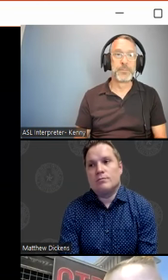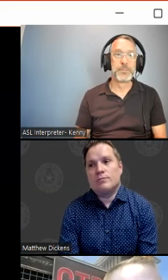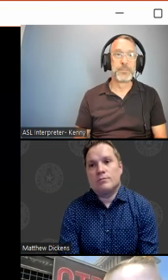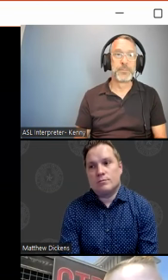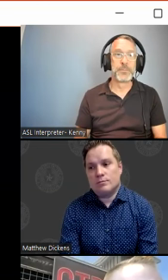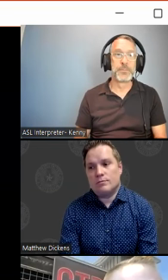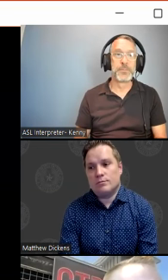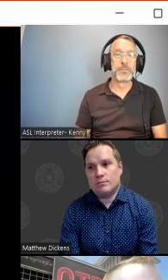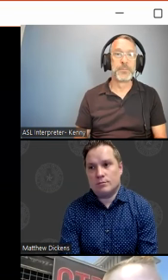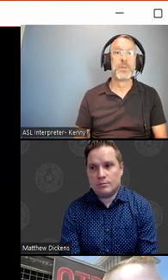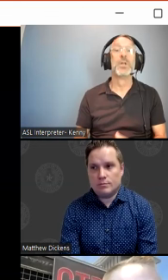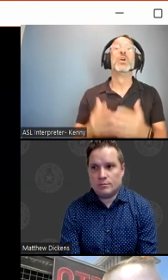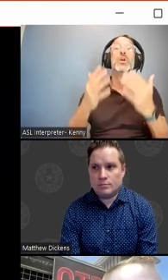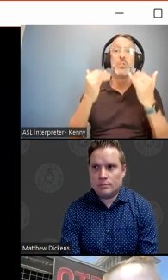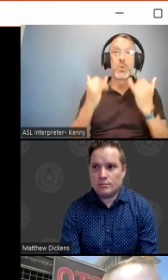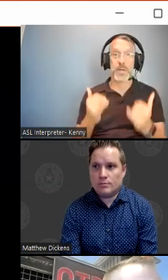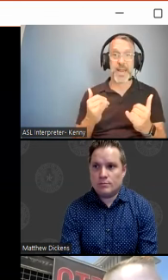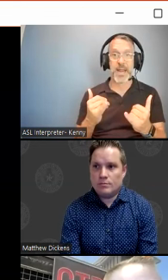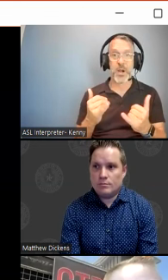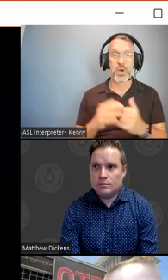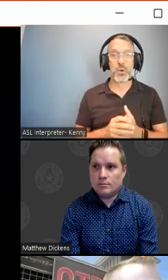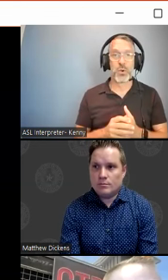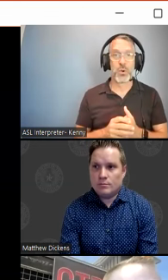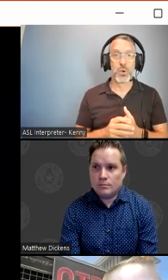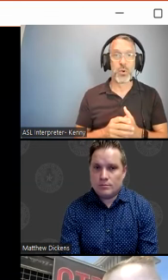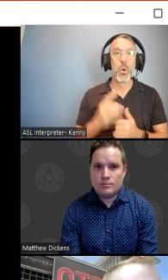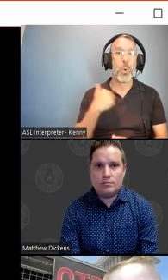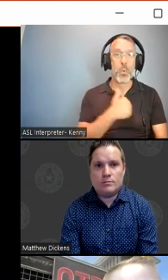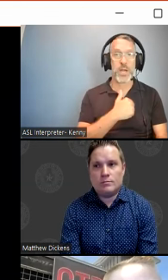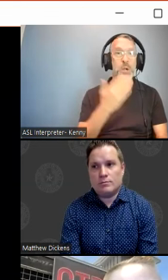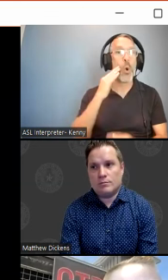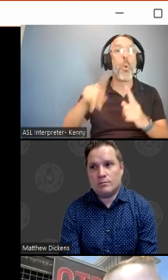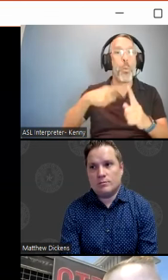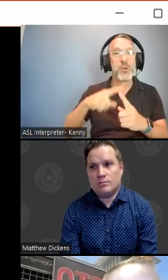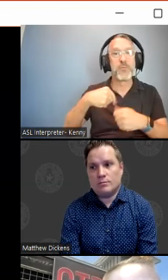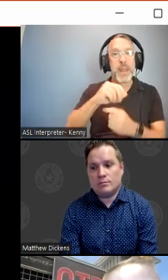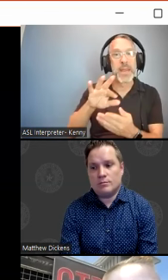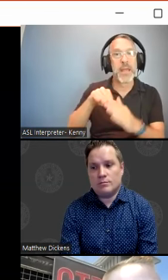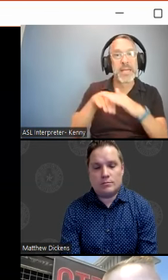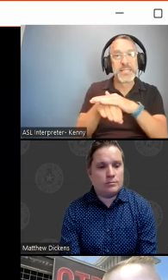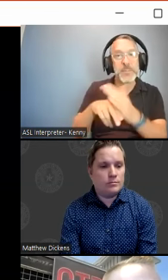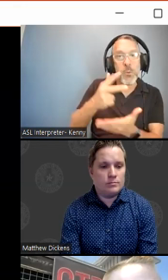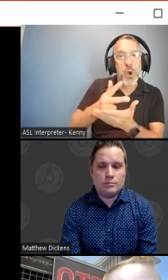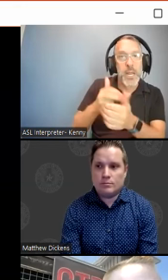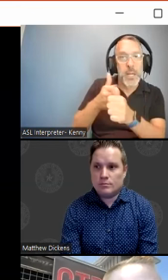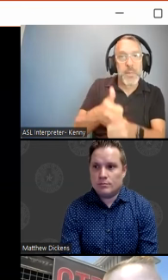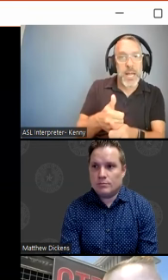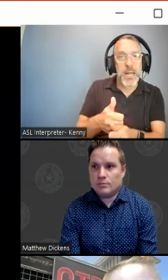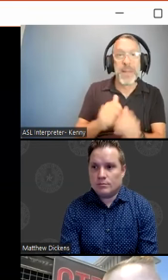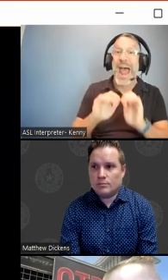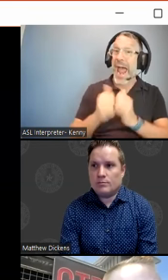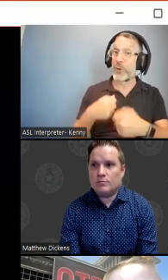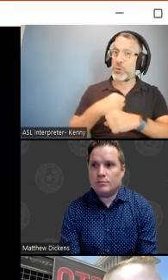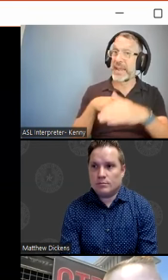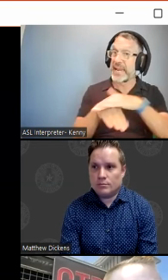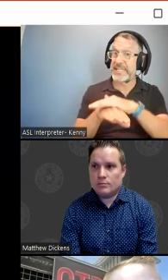Okay, so now when you we know when you have to make an accessible parking comply, but how to make it